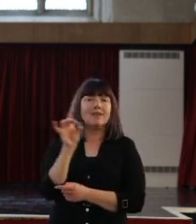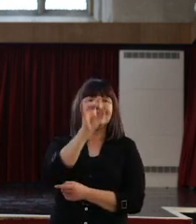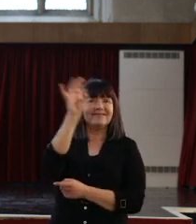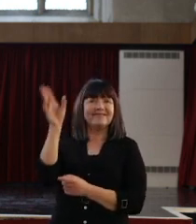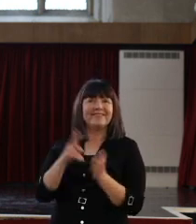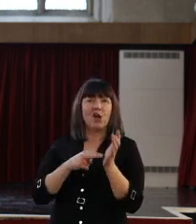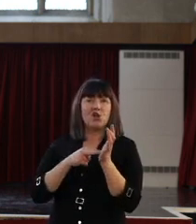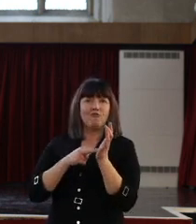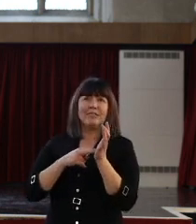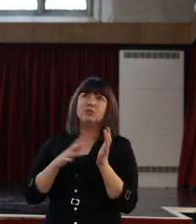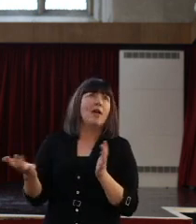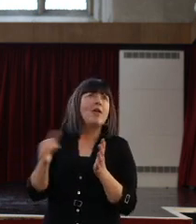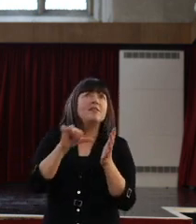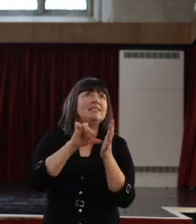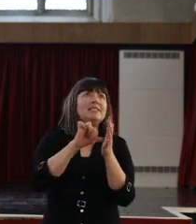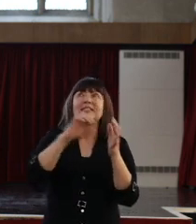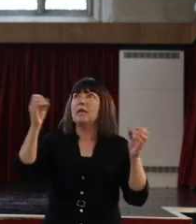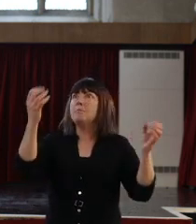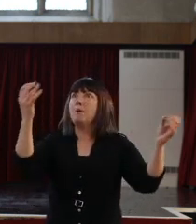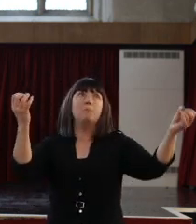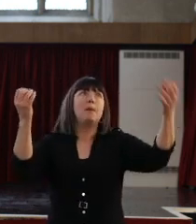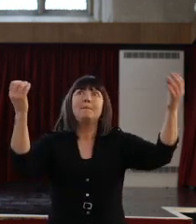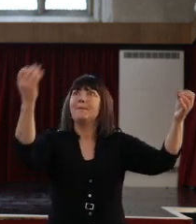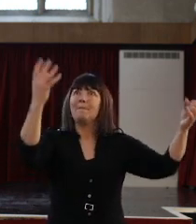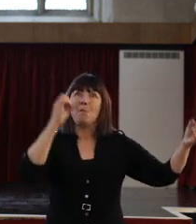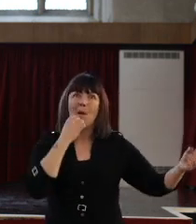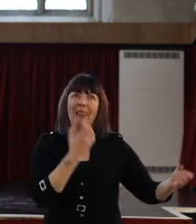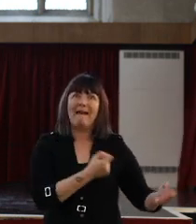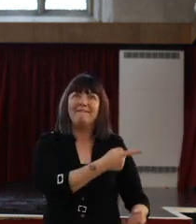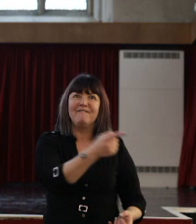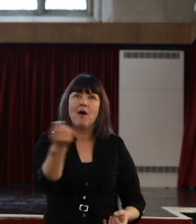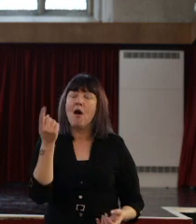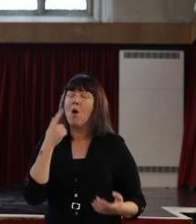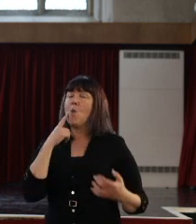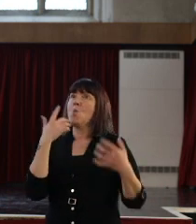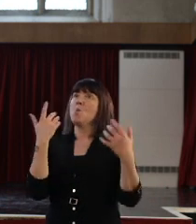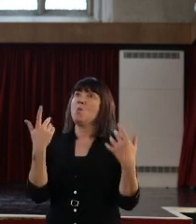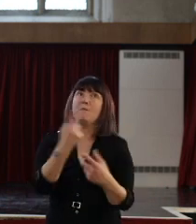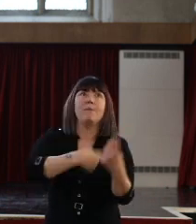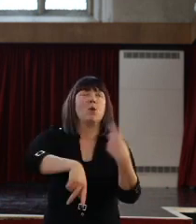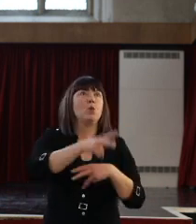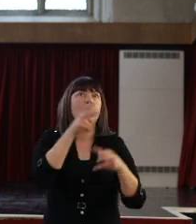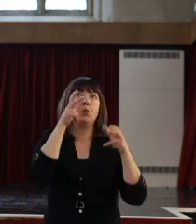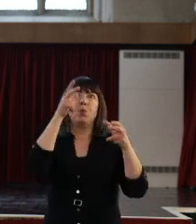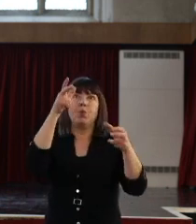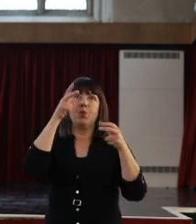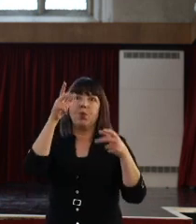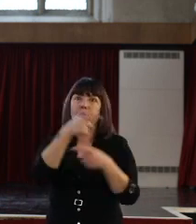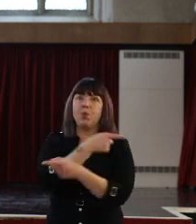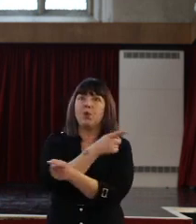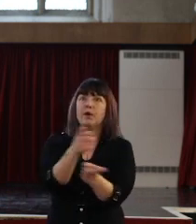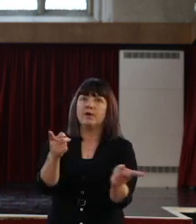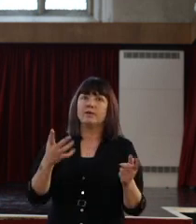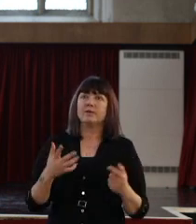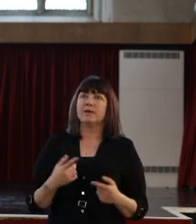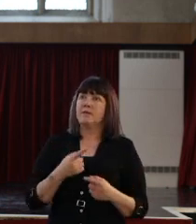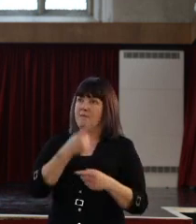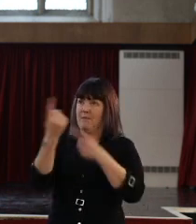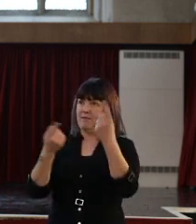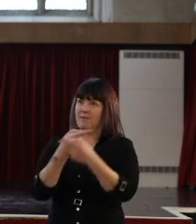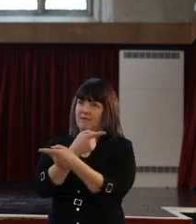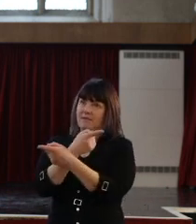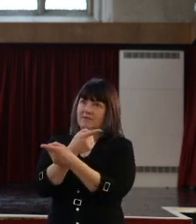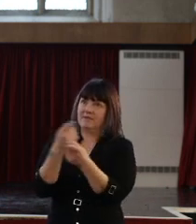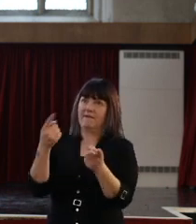transformed. There'll be illuminated sculptures which will dazzle the people of Norfolk and no doubt be worshipped as gods by the people